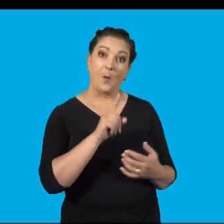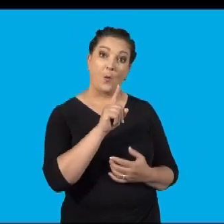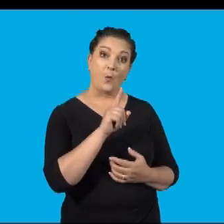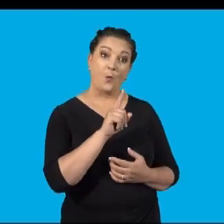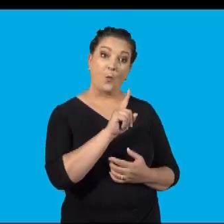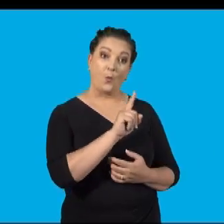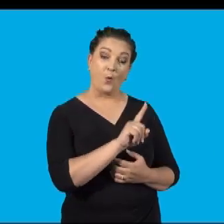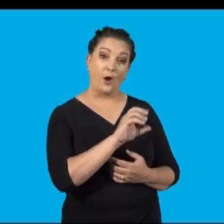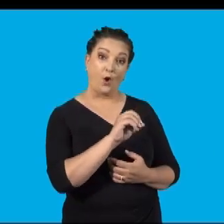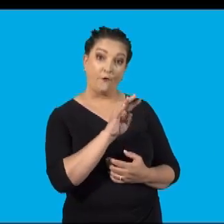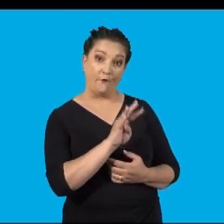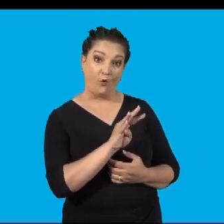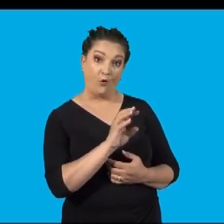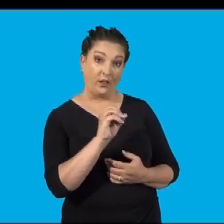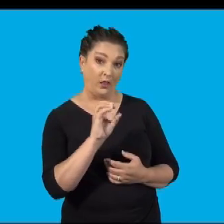value, which is